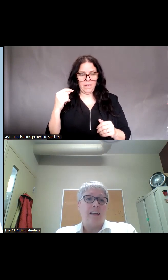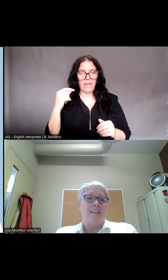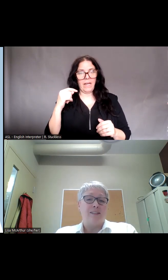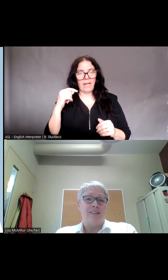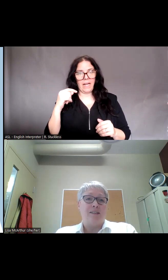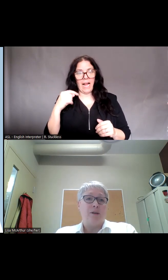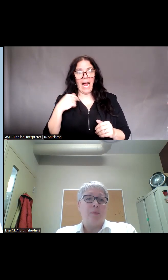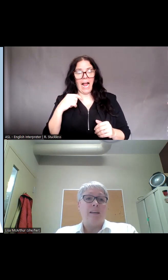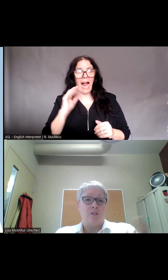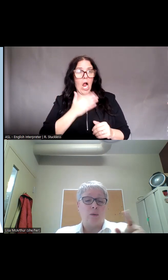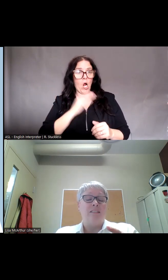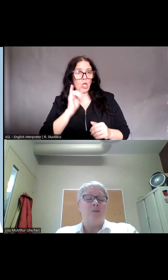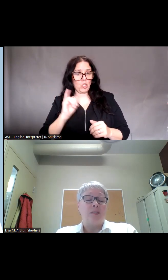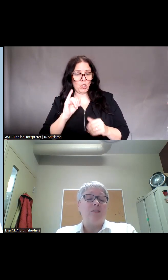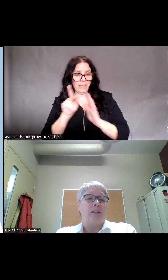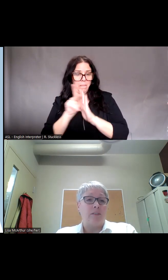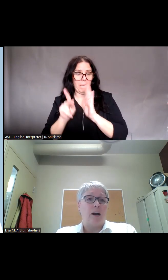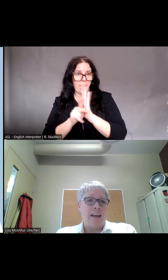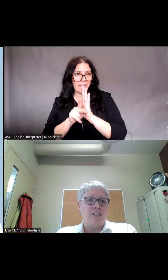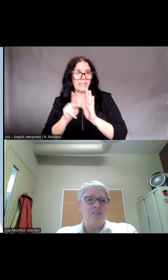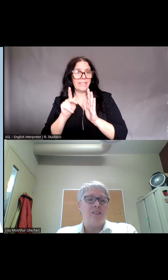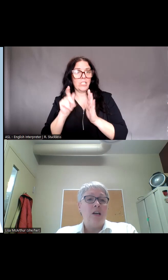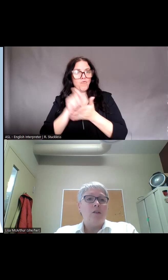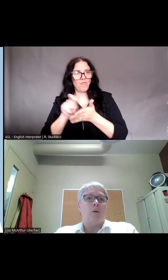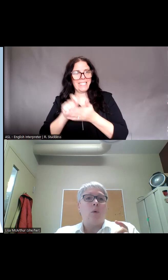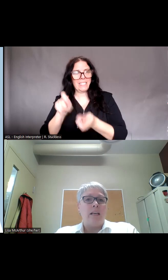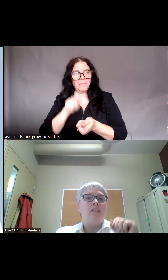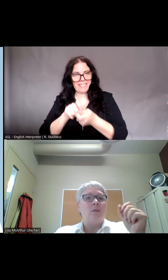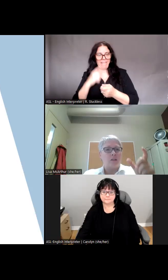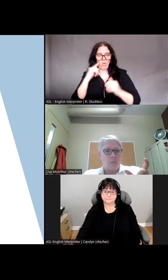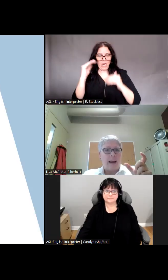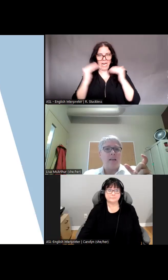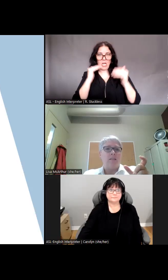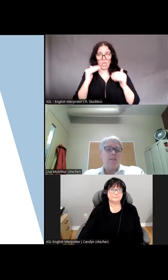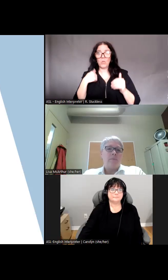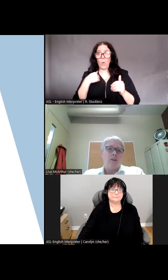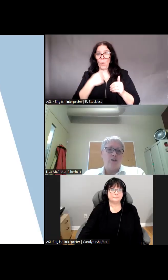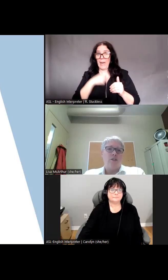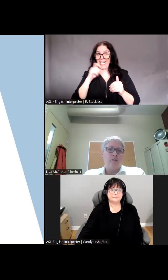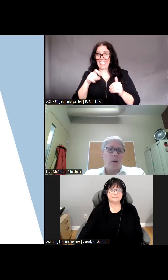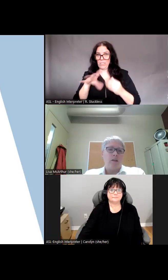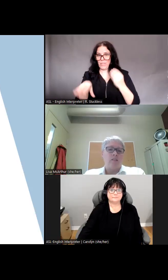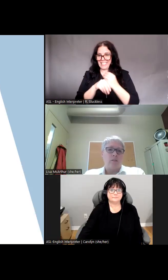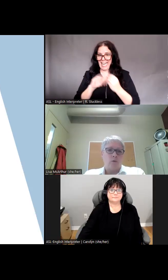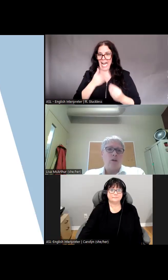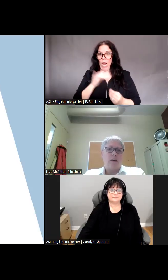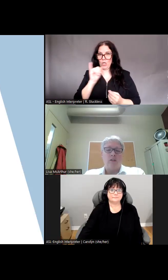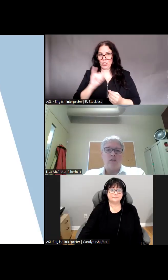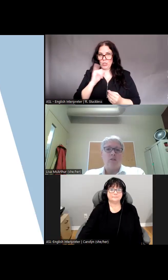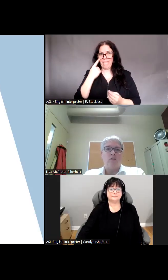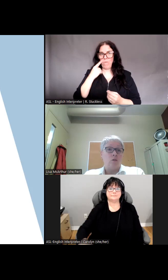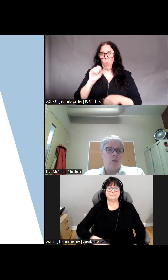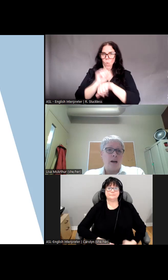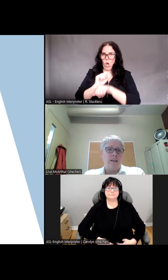policy at the literacy group is written specifically for adults. So we needed to expand our insurance policy for working